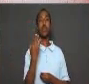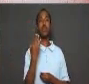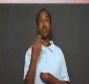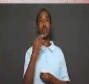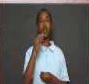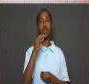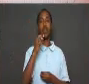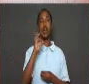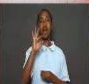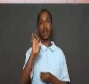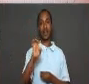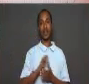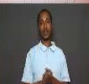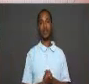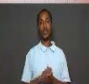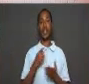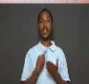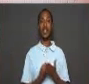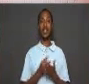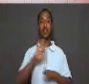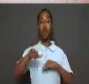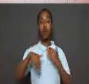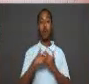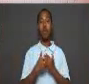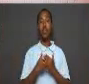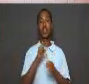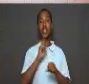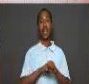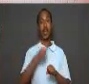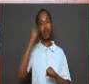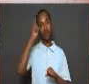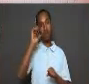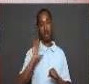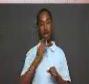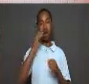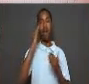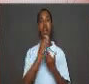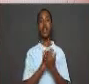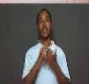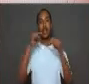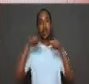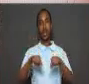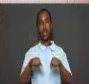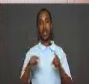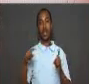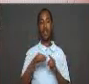iron available. This is all the time we have for our lesson today.